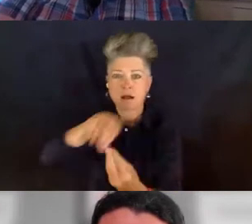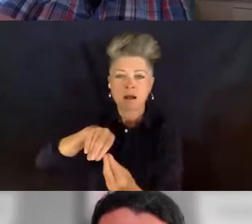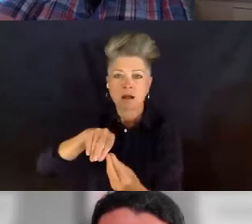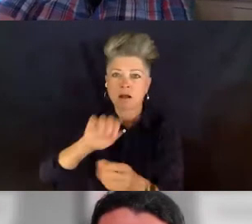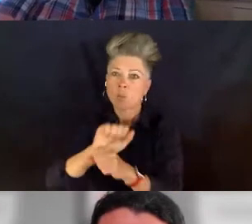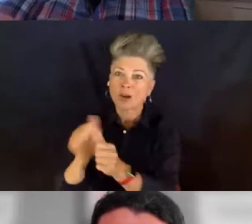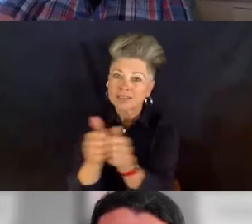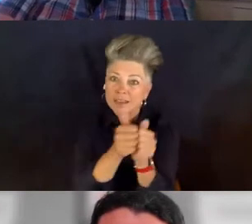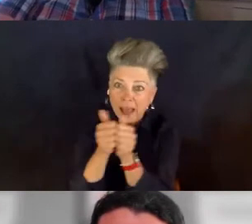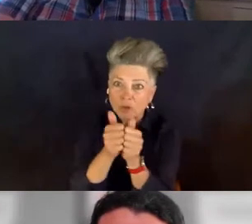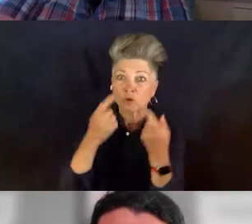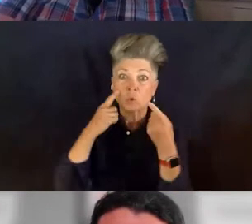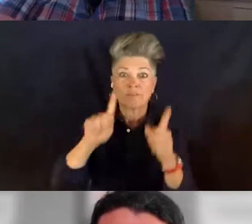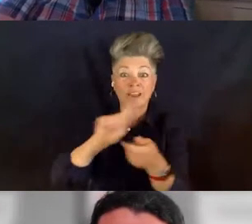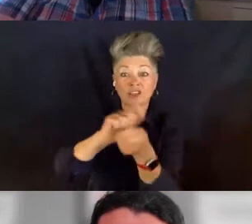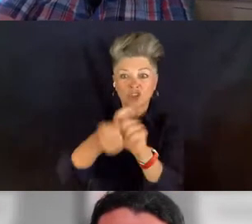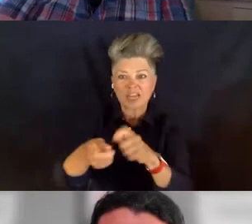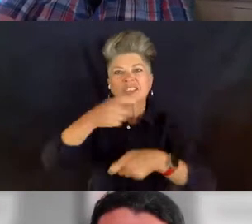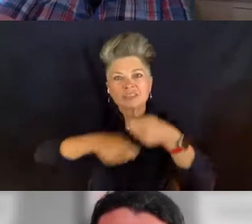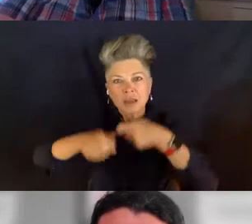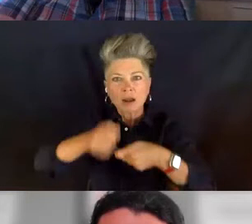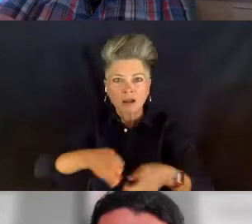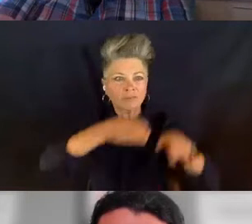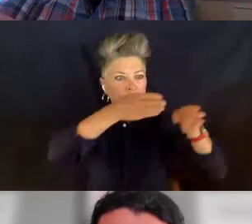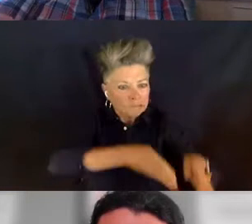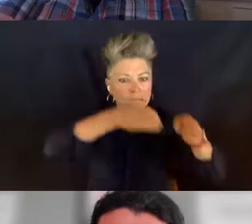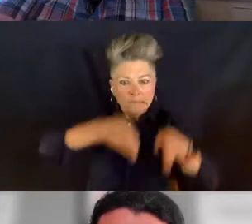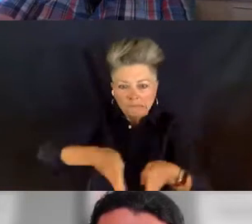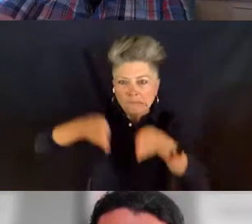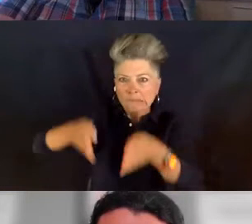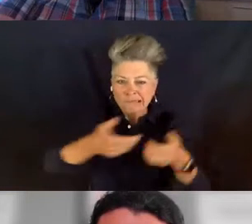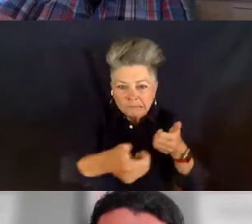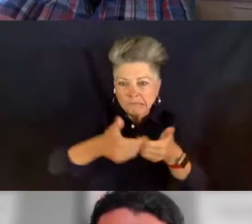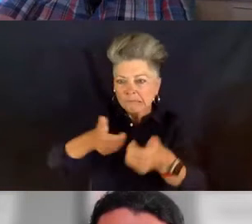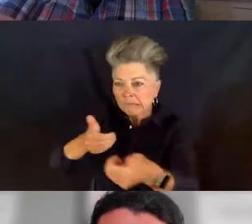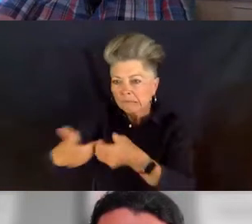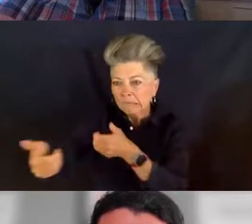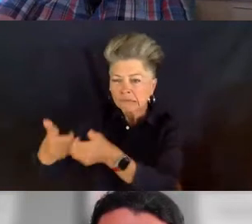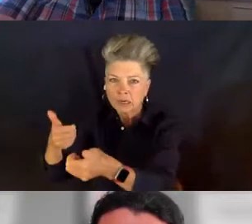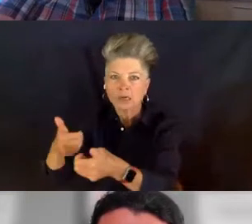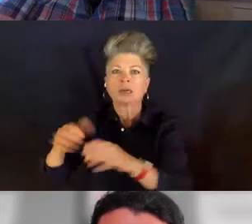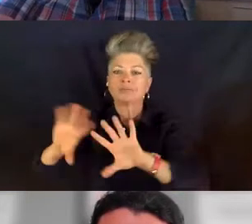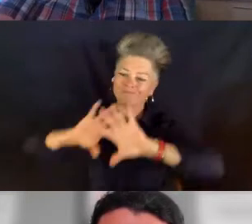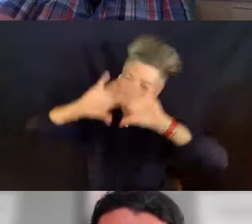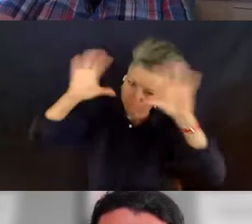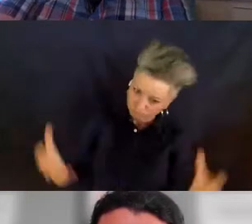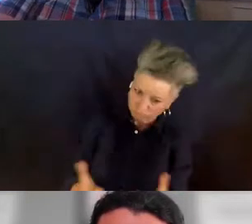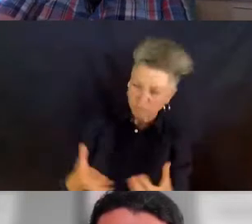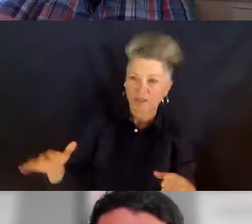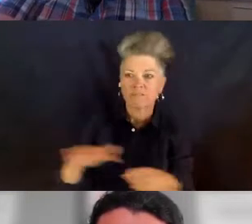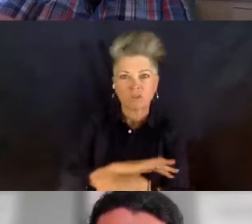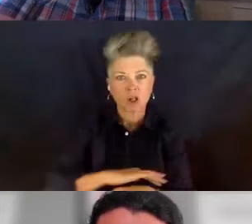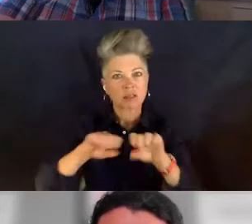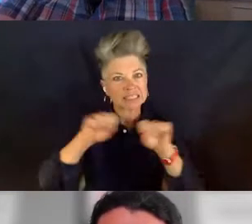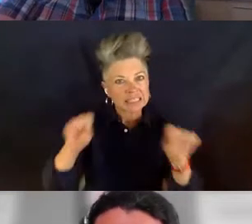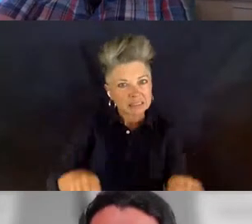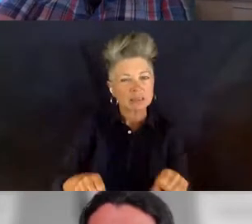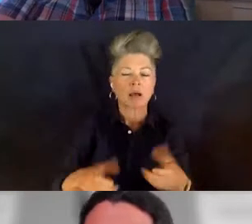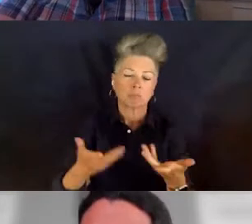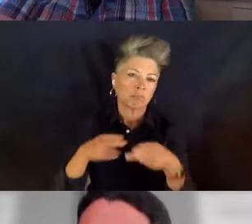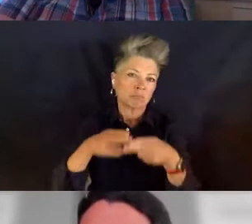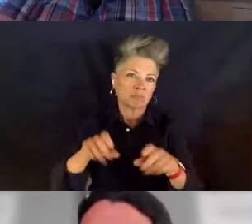Instead of isolated particular incidences, looking at the whole ecosystem. So that's what we call systems change. And a part